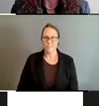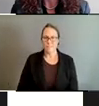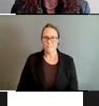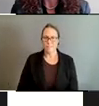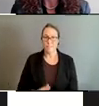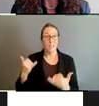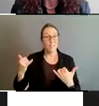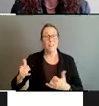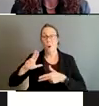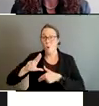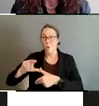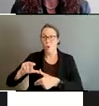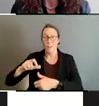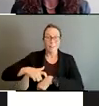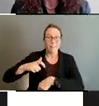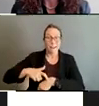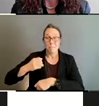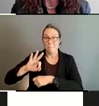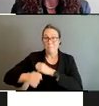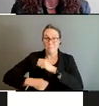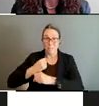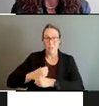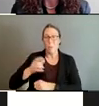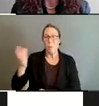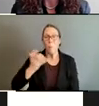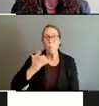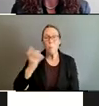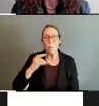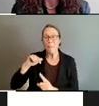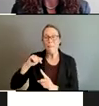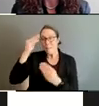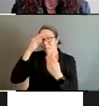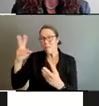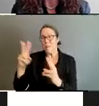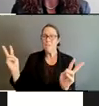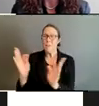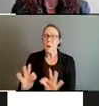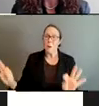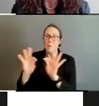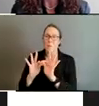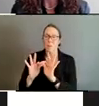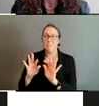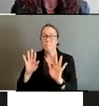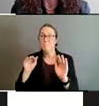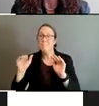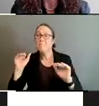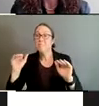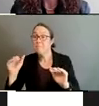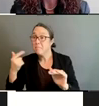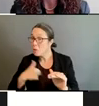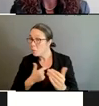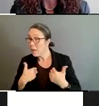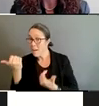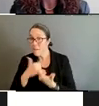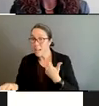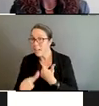hurricane season, it's, as we all know, it's this information is really vital. Do we have any other questions? I don't